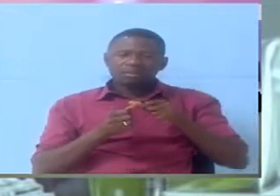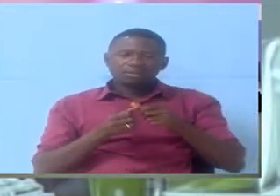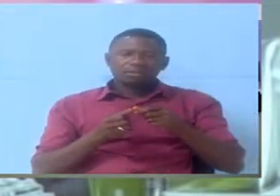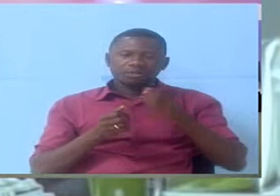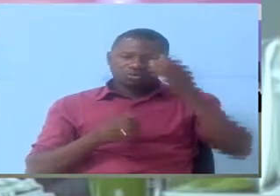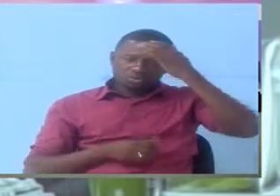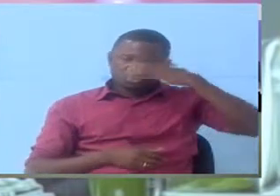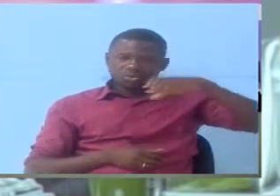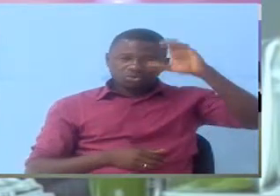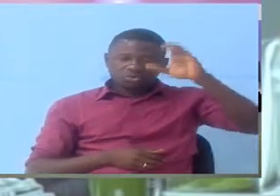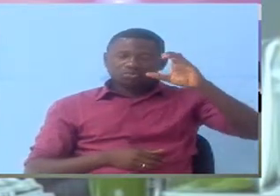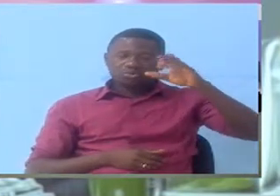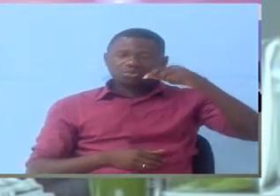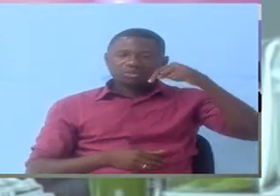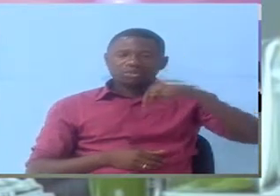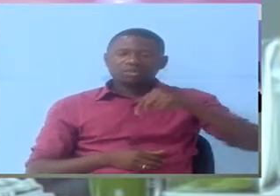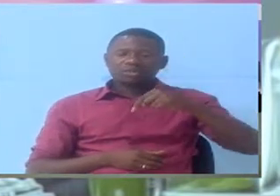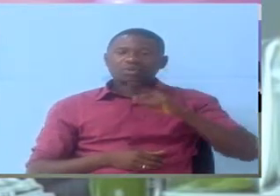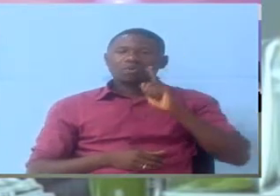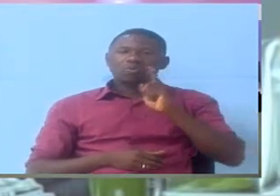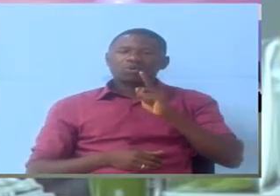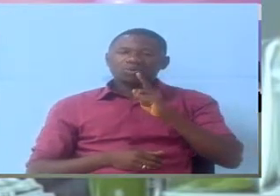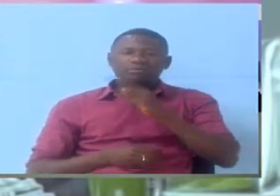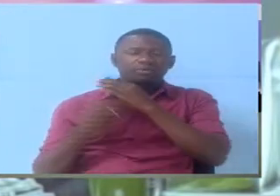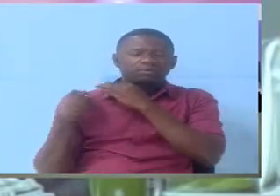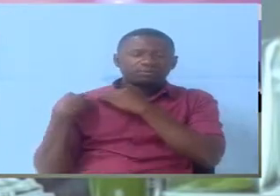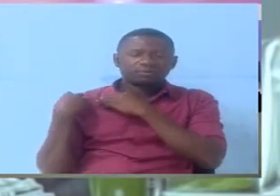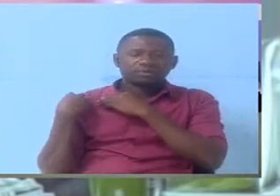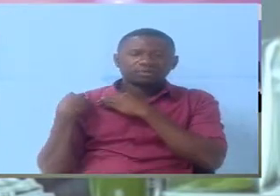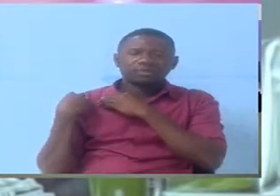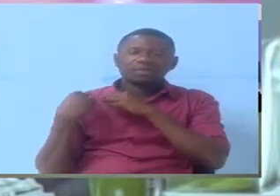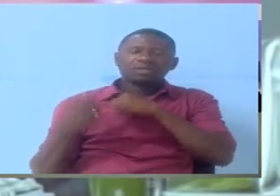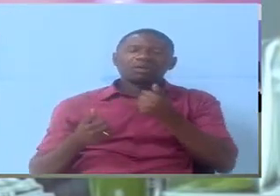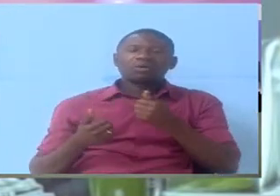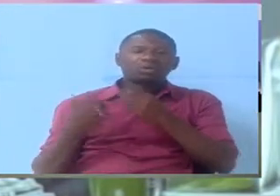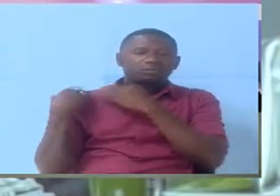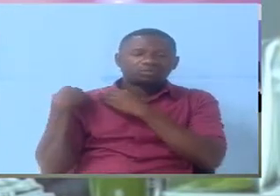that one of the principal items in our